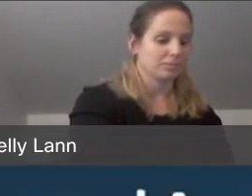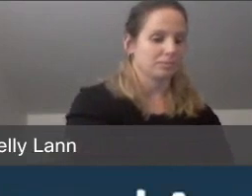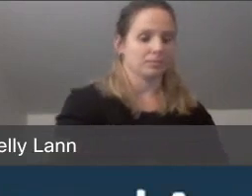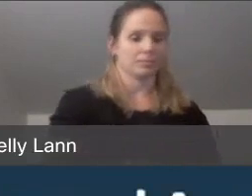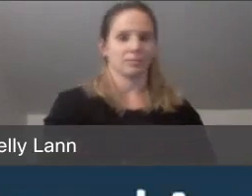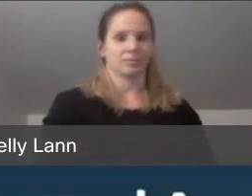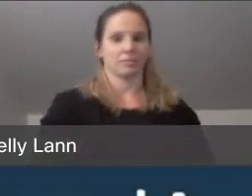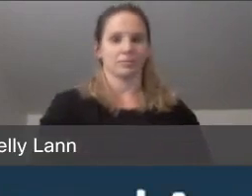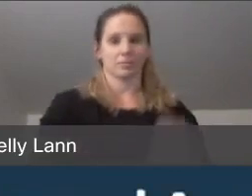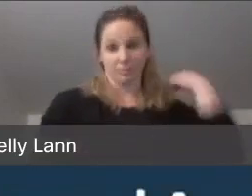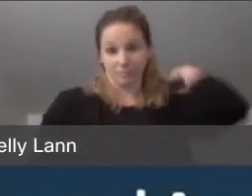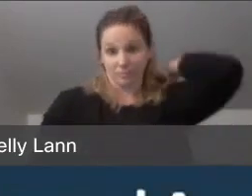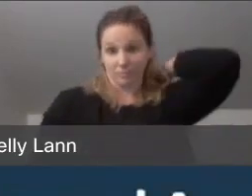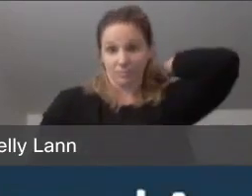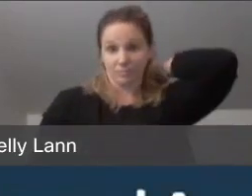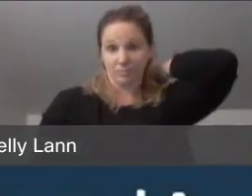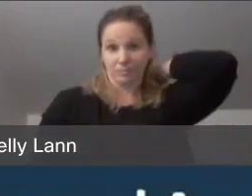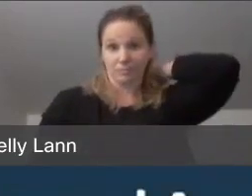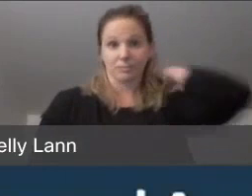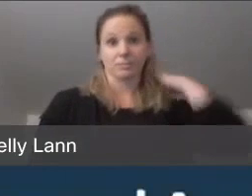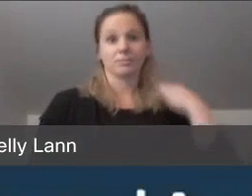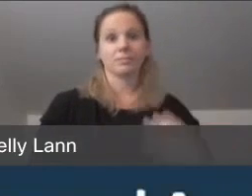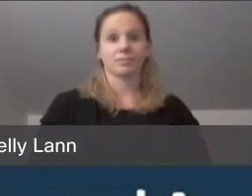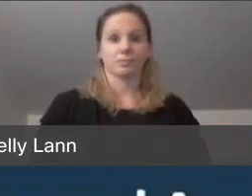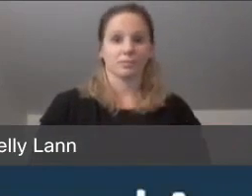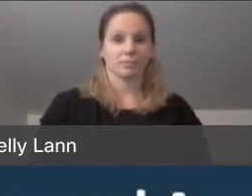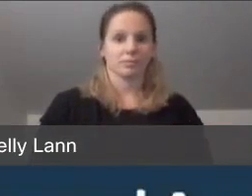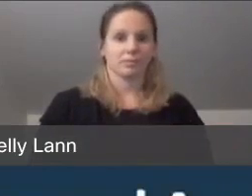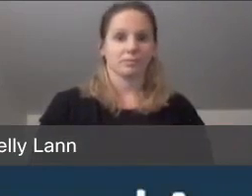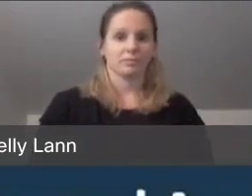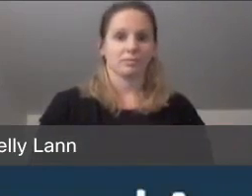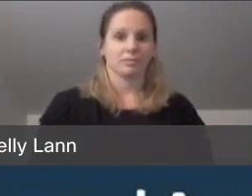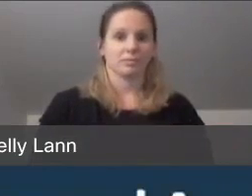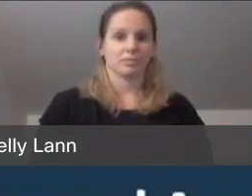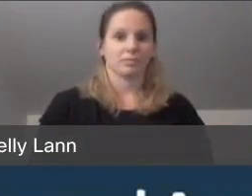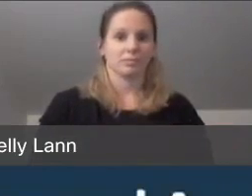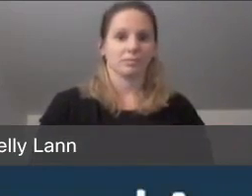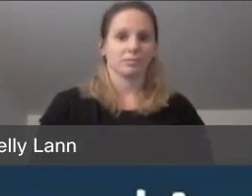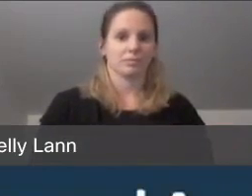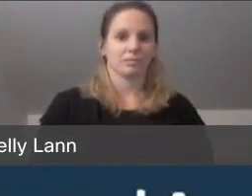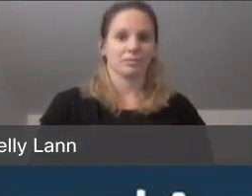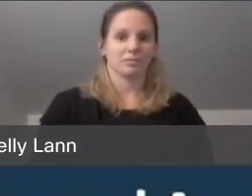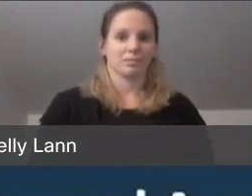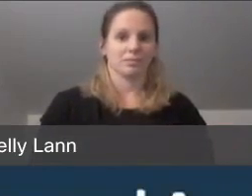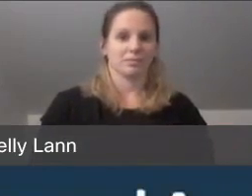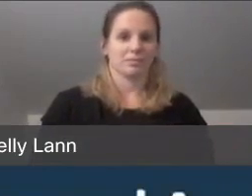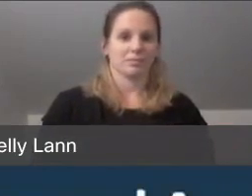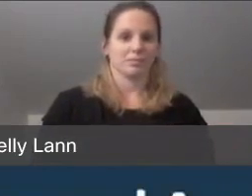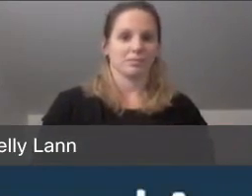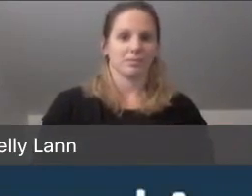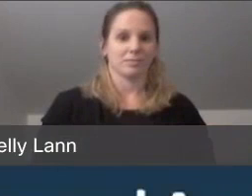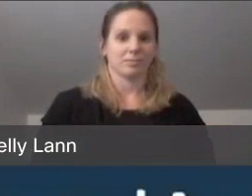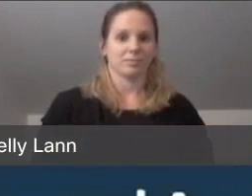realize the prevalence of trauma and why a trauma-informed approach is important. Recognize how trauma affects individuals in